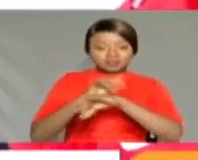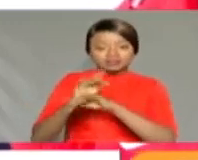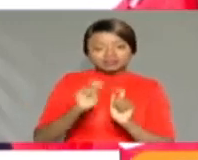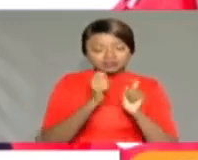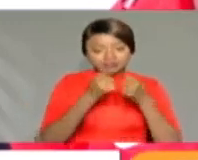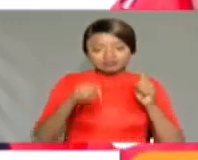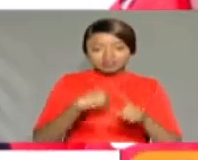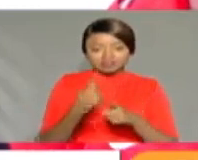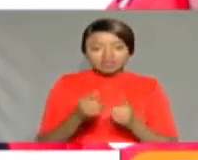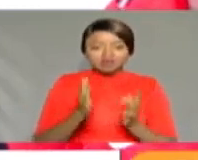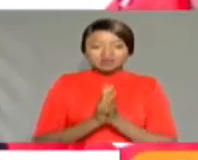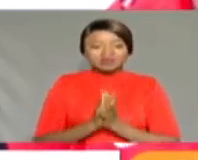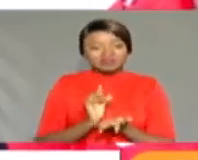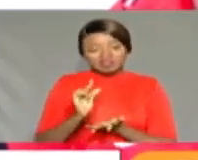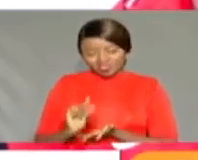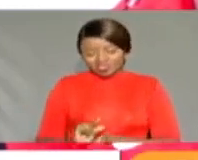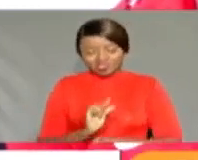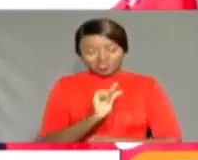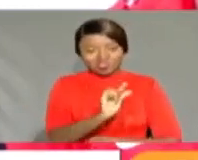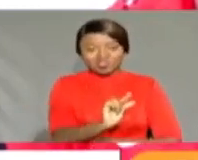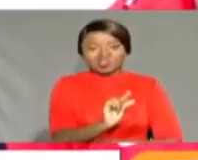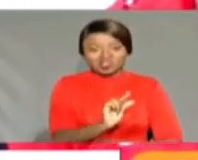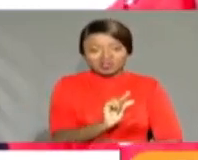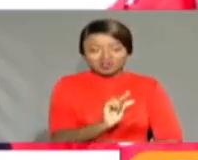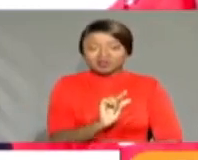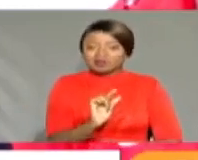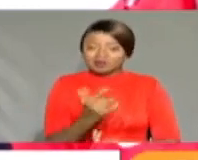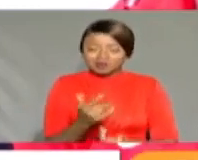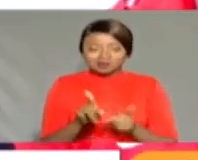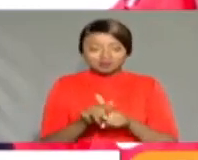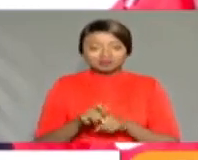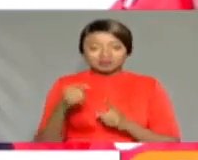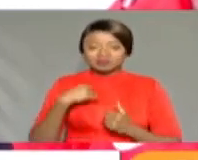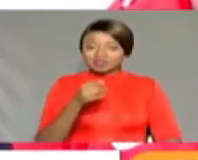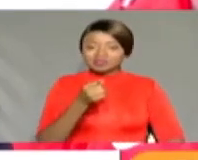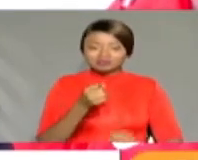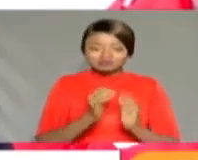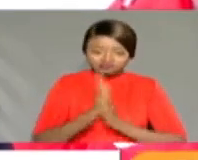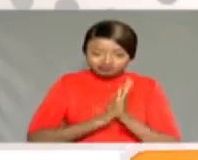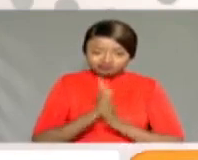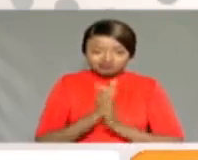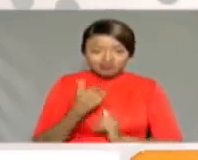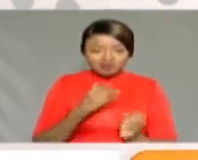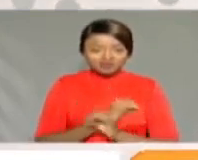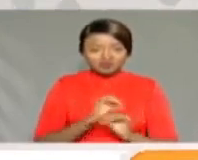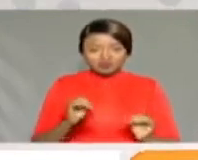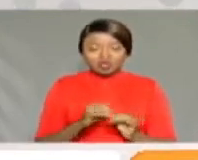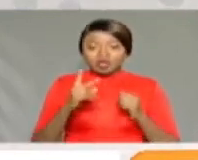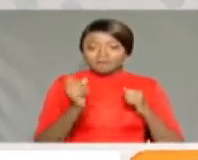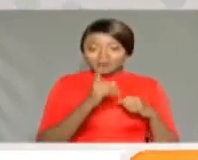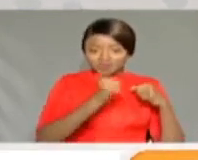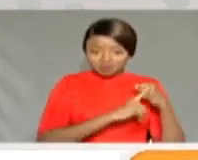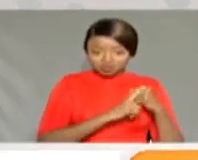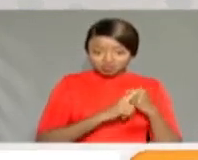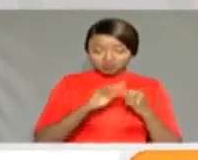year with very minimal resources for preparation, and therefore we are not giving ourselves the best chance to succeed. In June, the sports